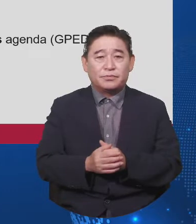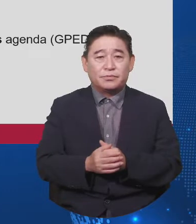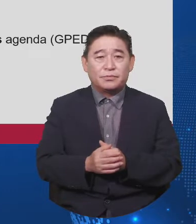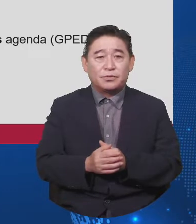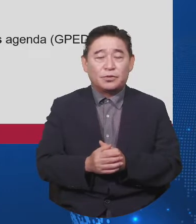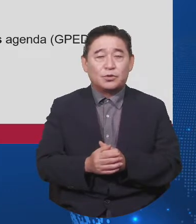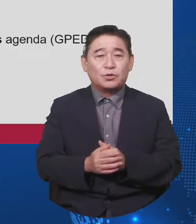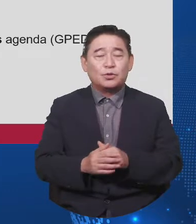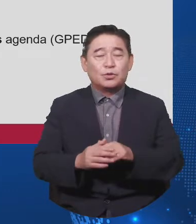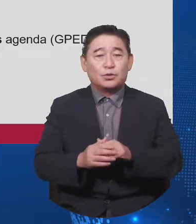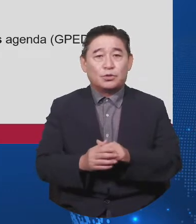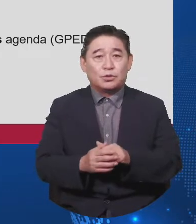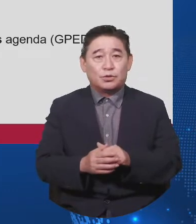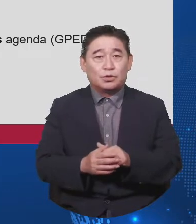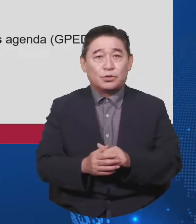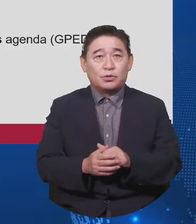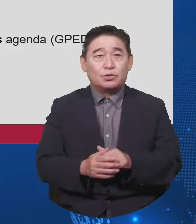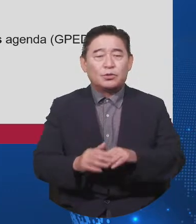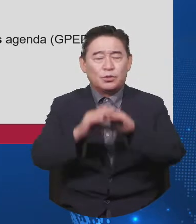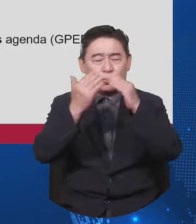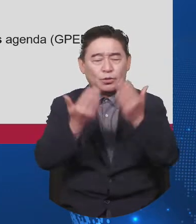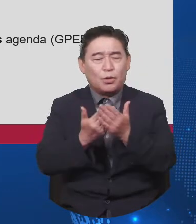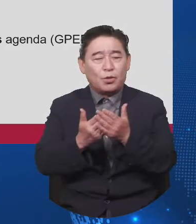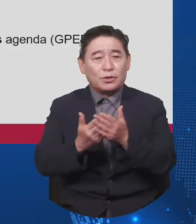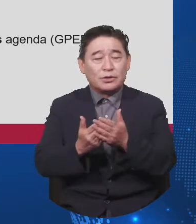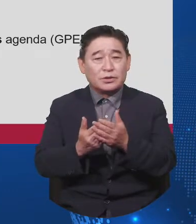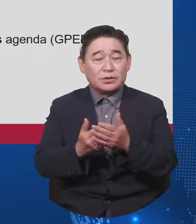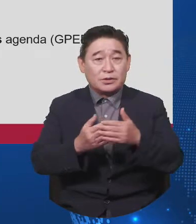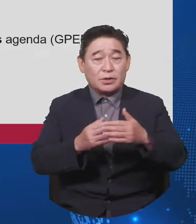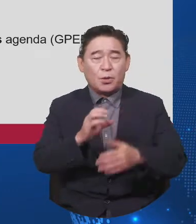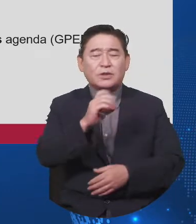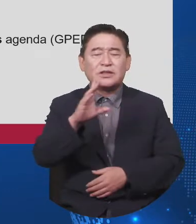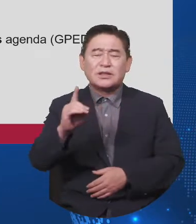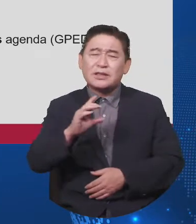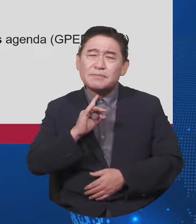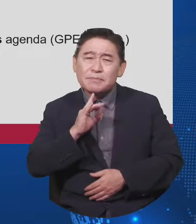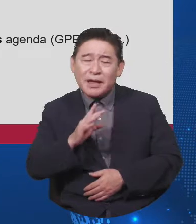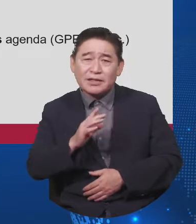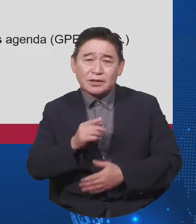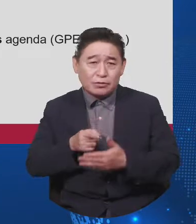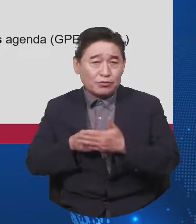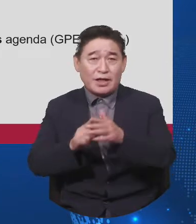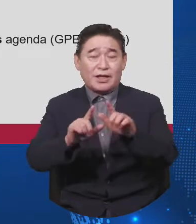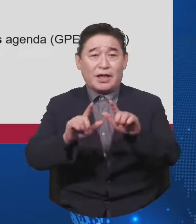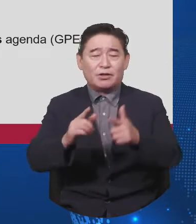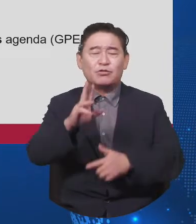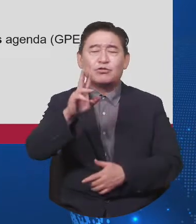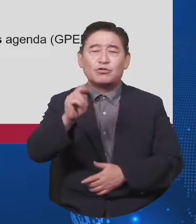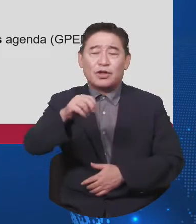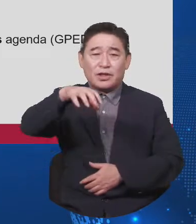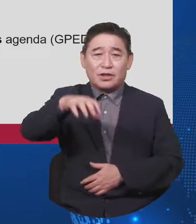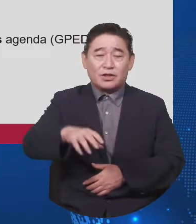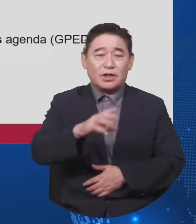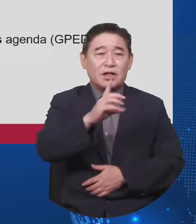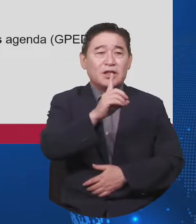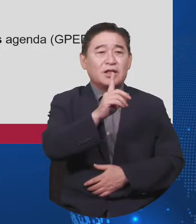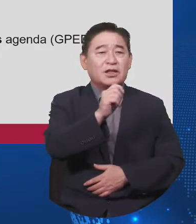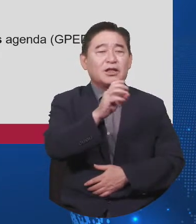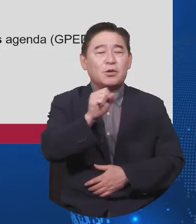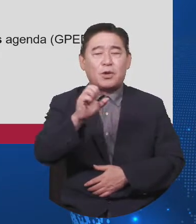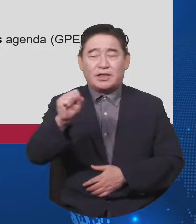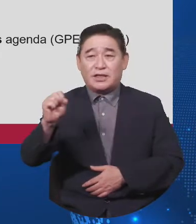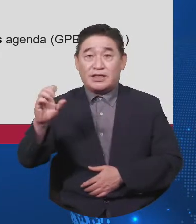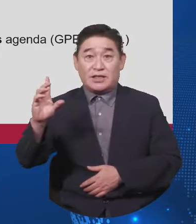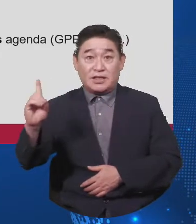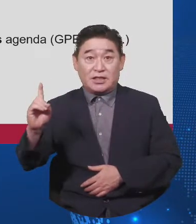now an initiative not only by OECD, but also by the United Nations. And it has more